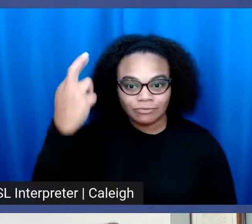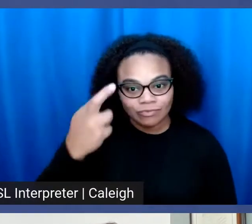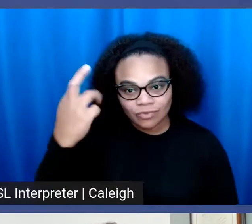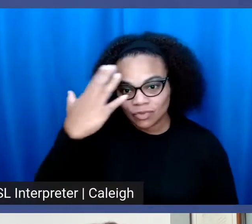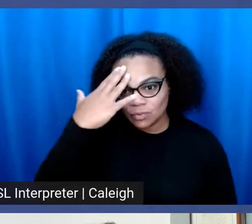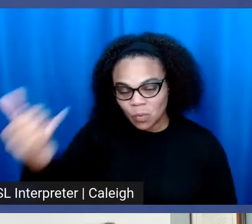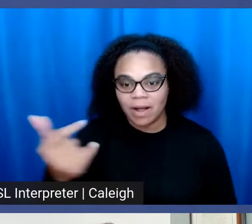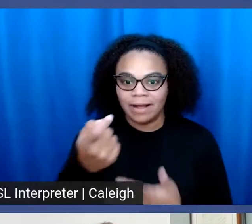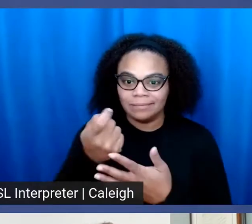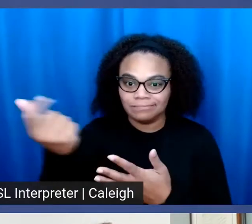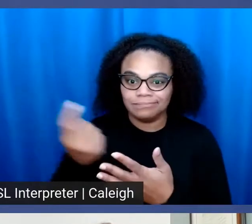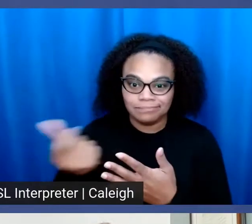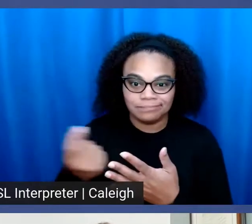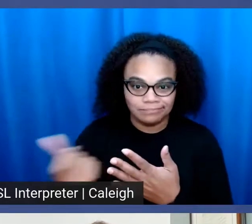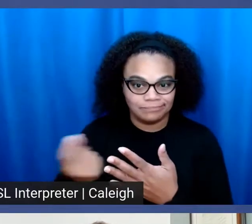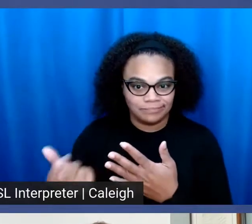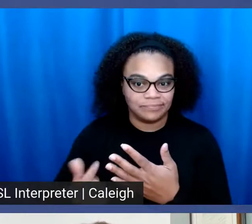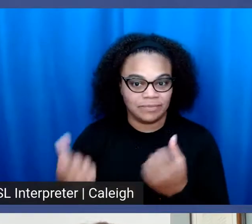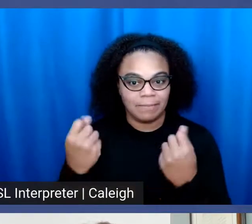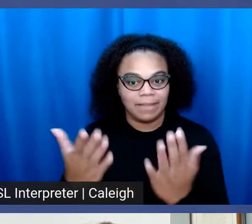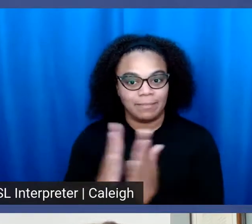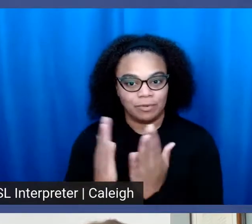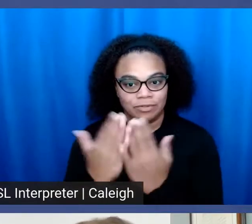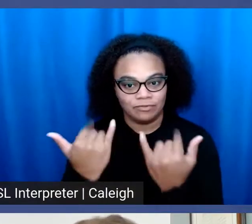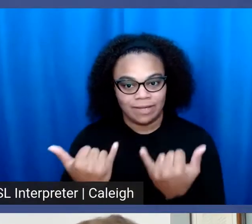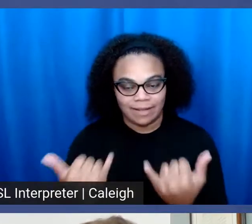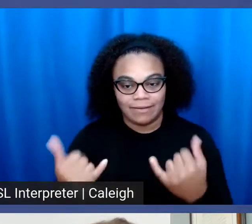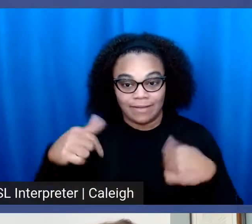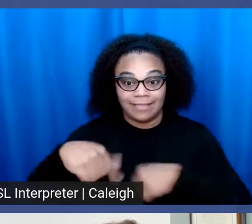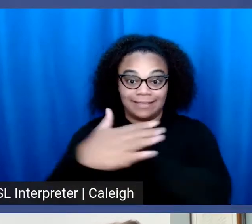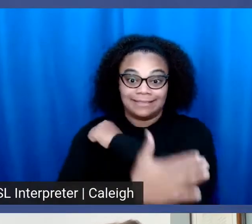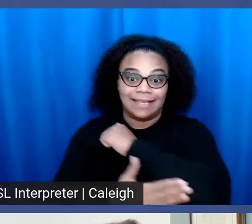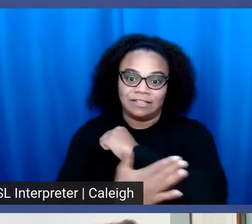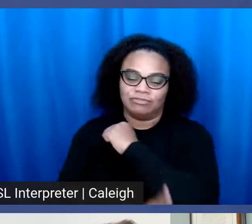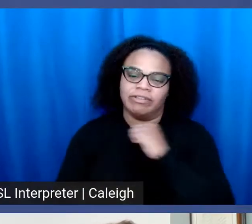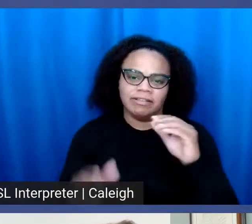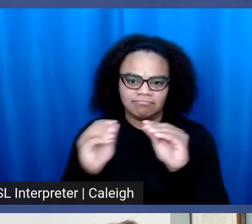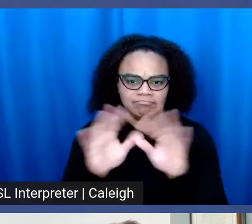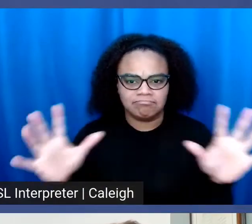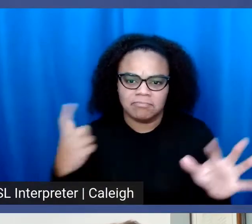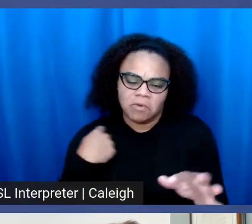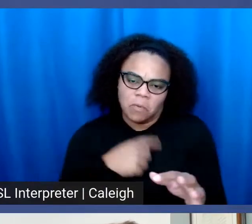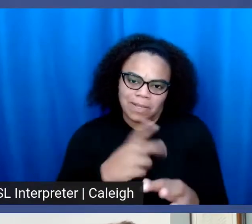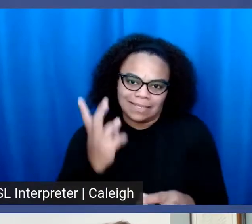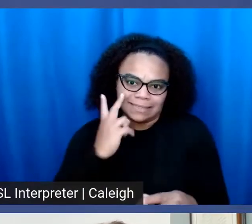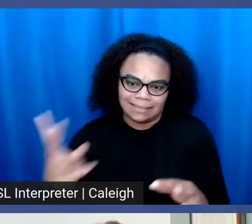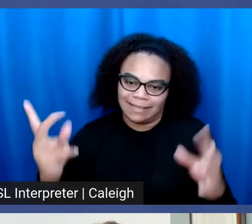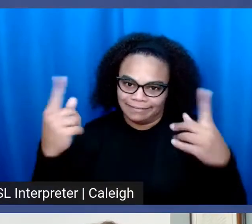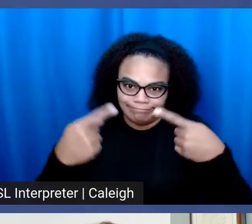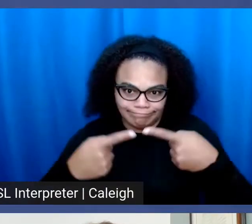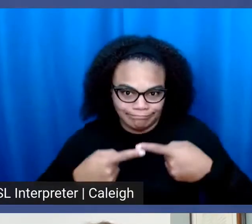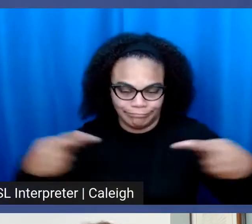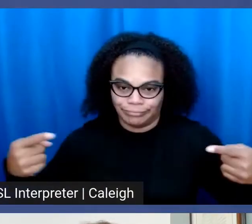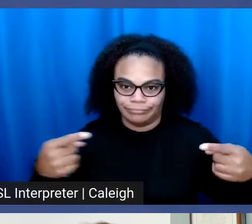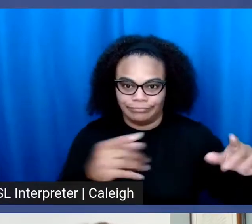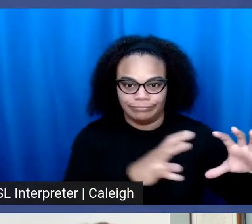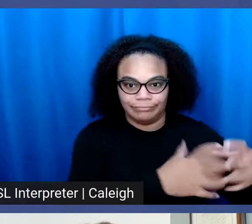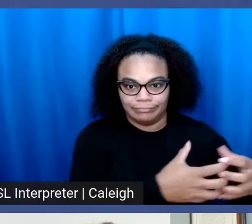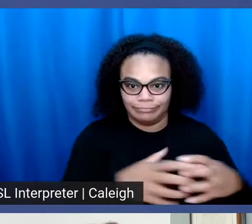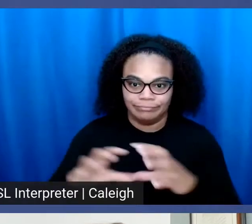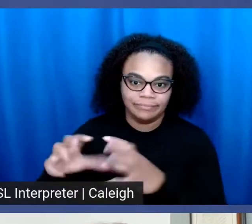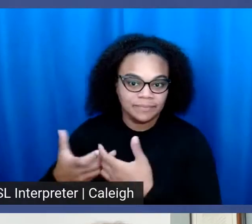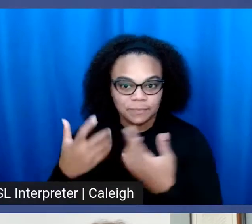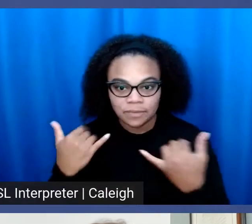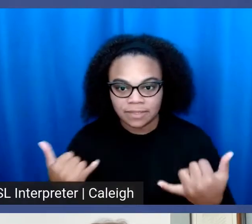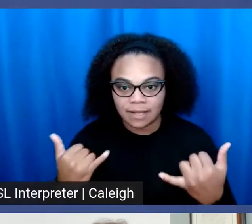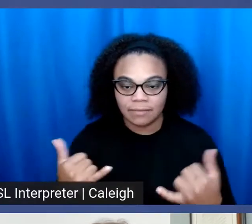live in an intensely polarized country. That's not going to be breaking news to anybody hearing this. And I think that libraries are a soft target.